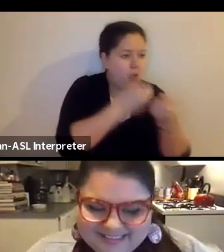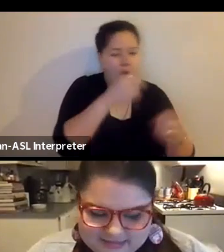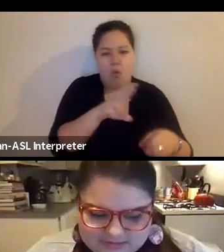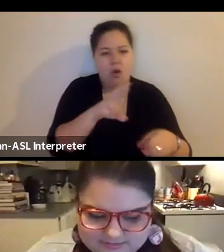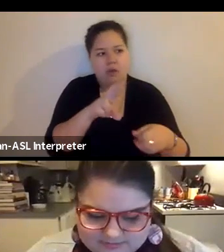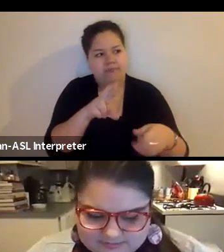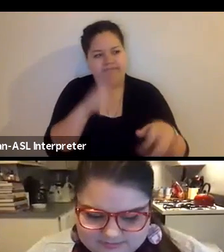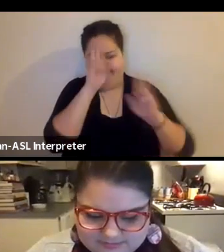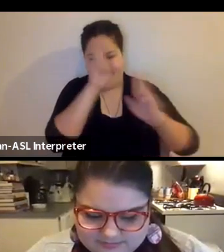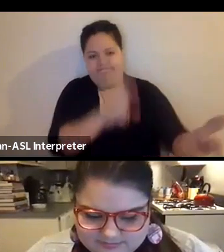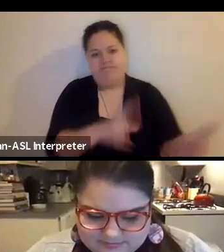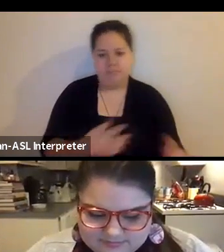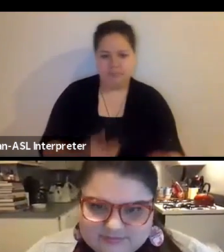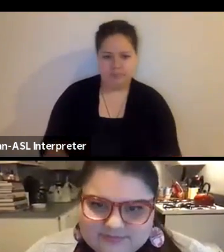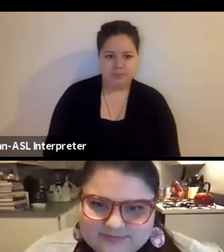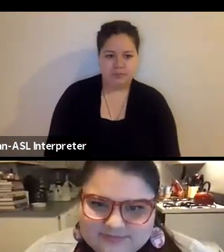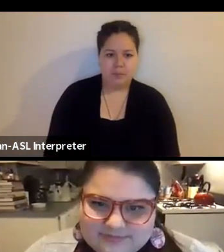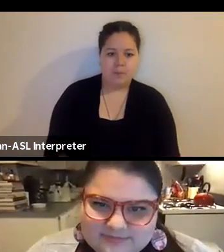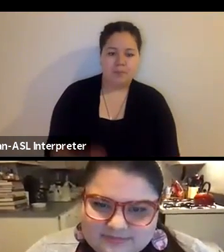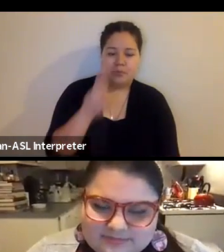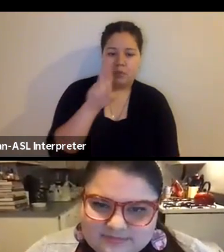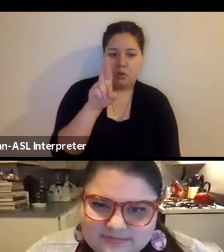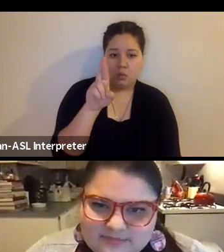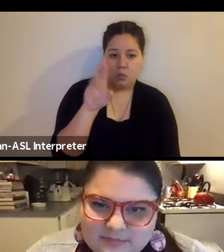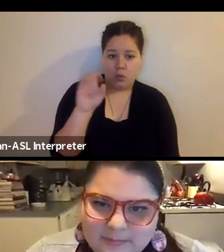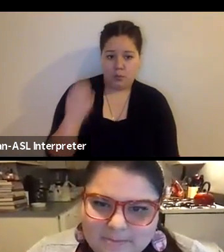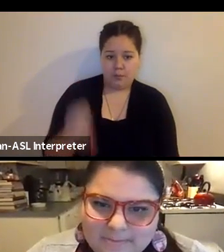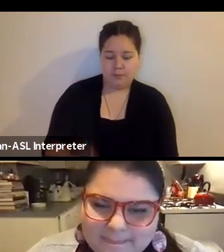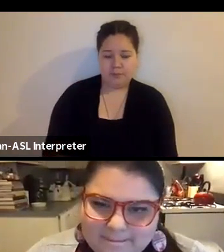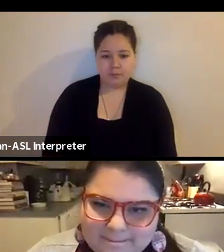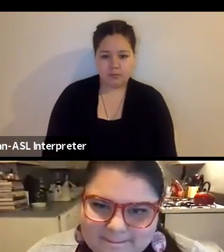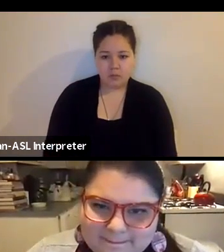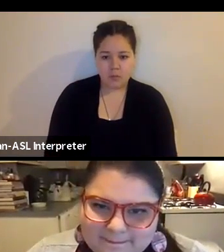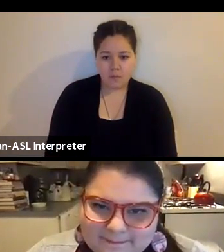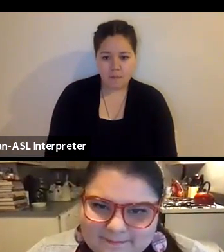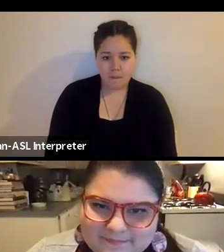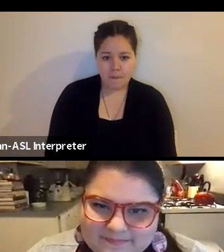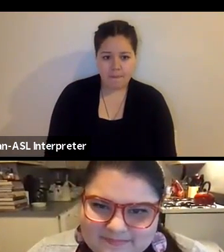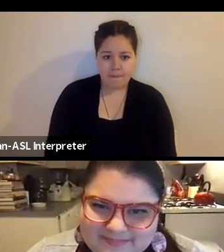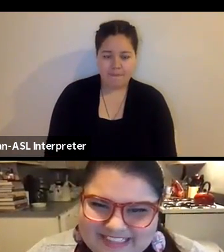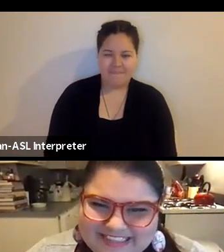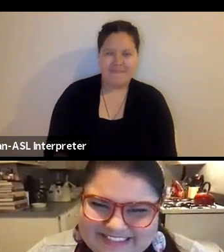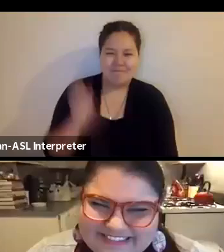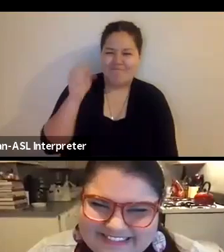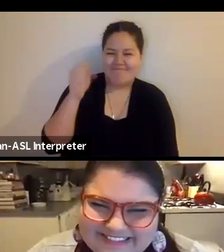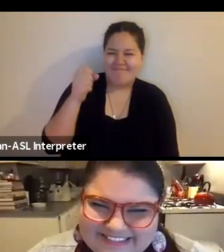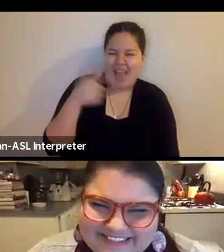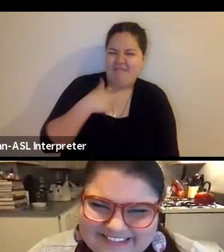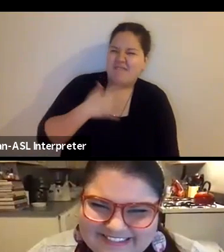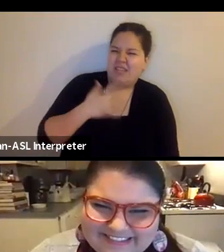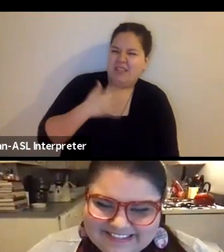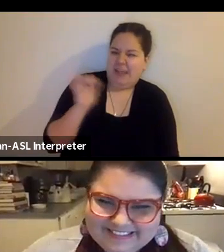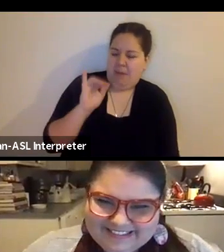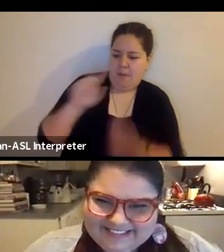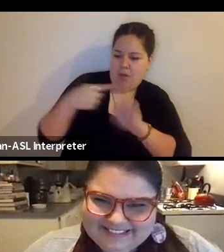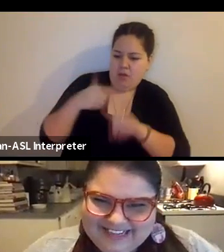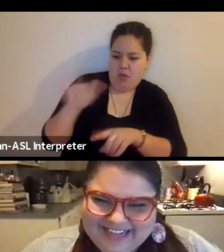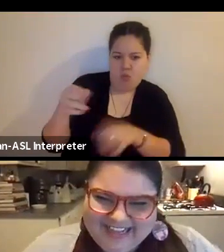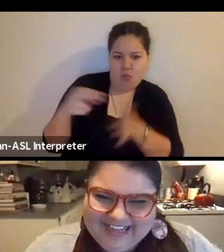I very similarly to Tara kind of recoil at the term necessary, because like, what does that